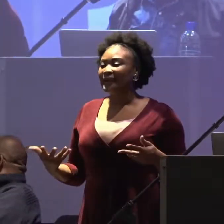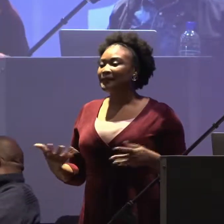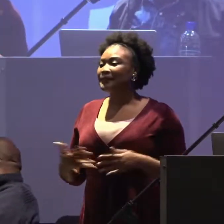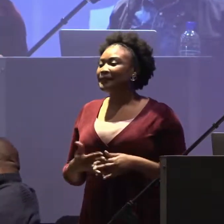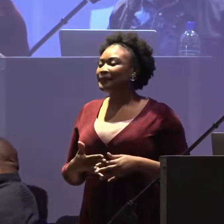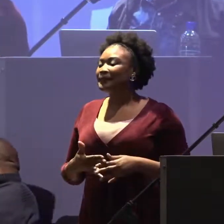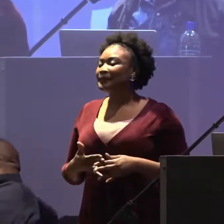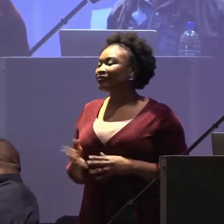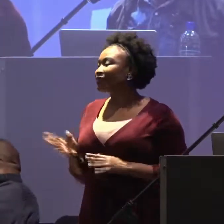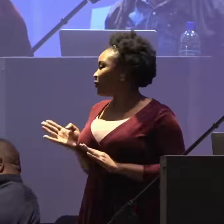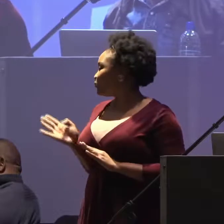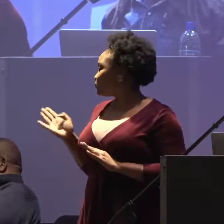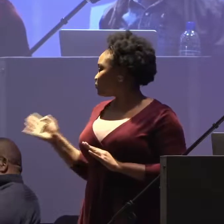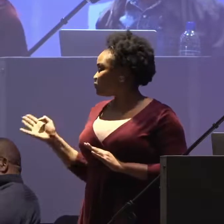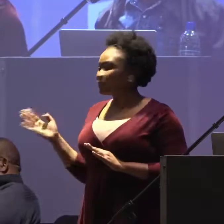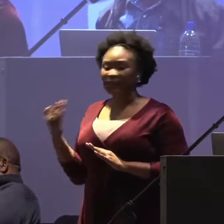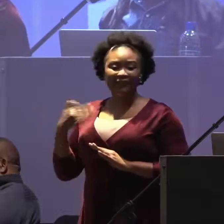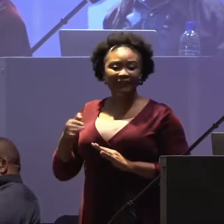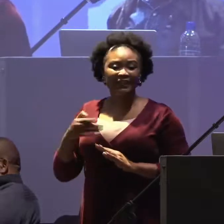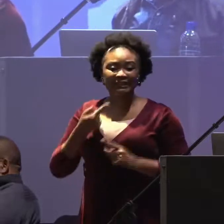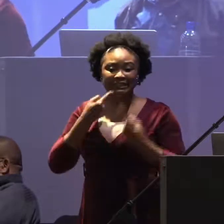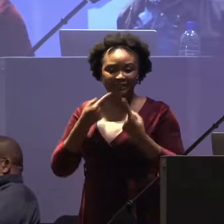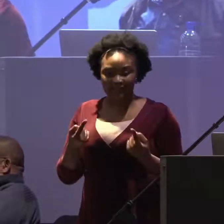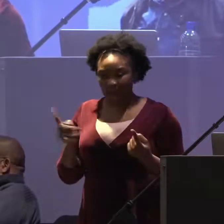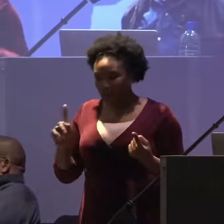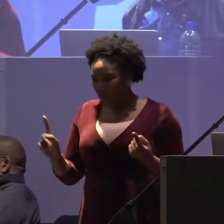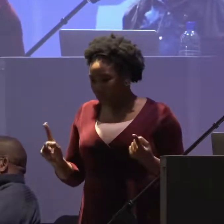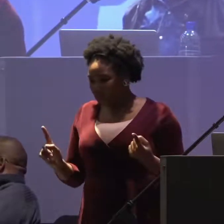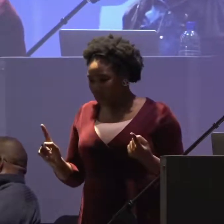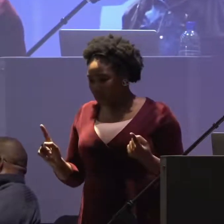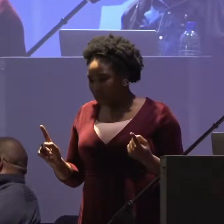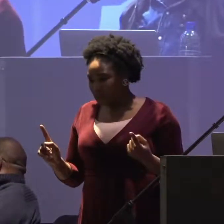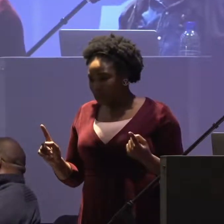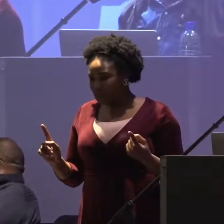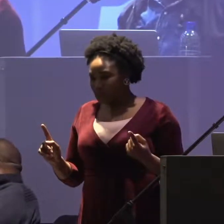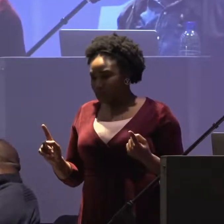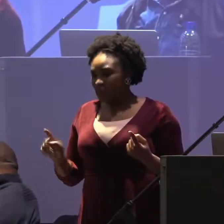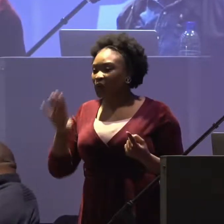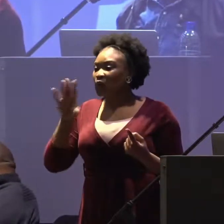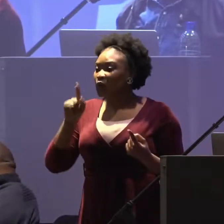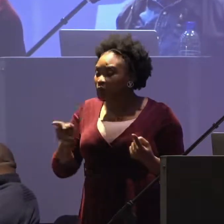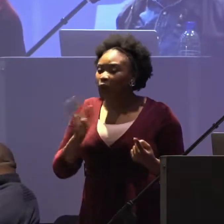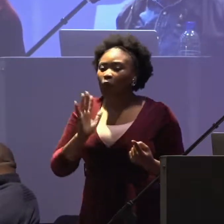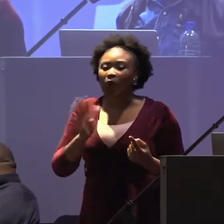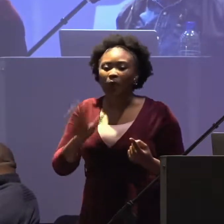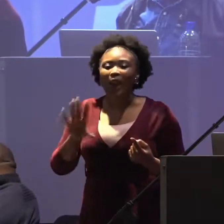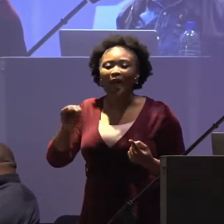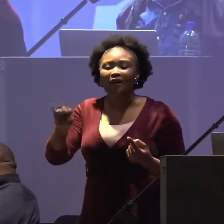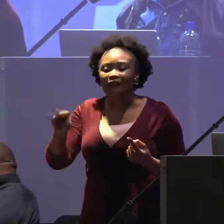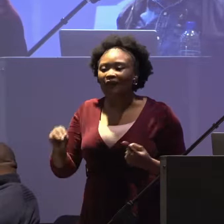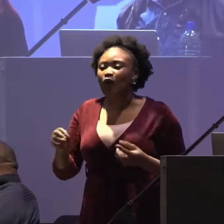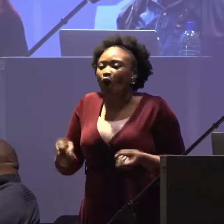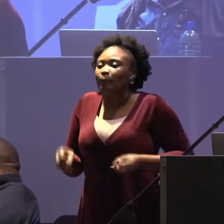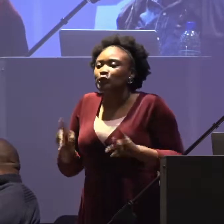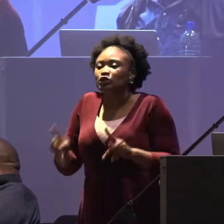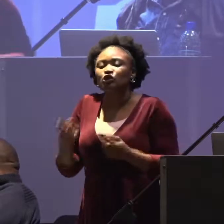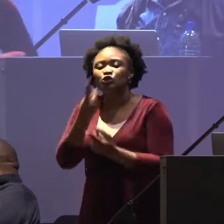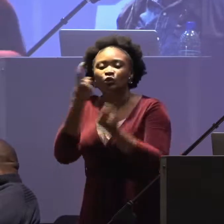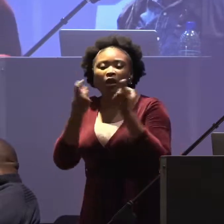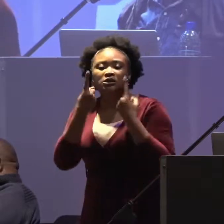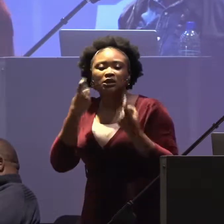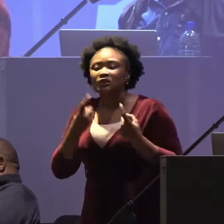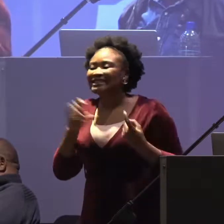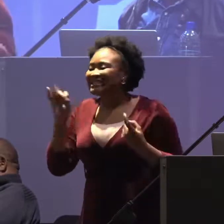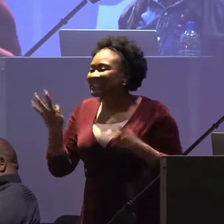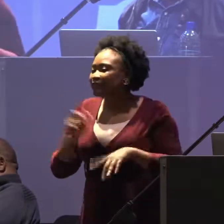As Mr. Mavumengwana has already indicated, you'll be given a platform to come with your questions where you need